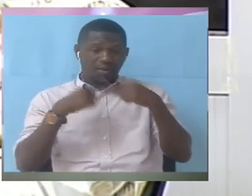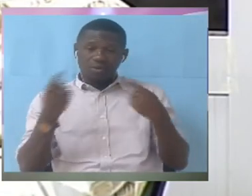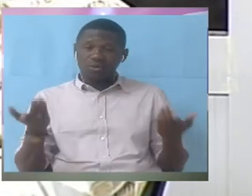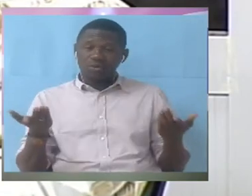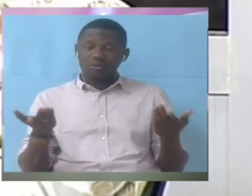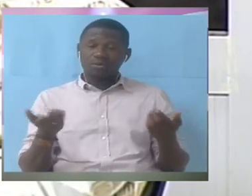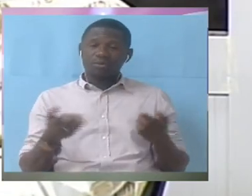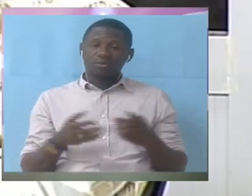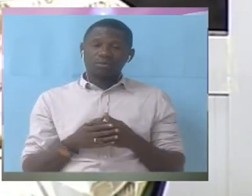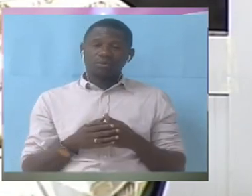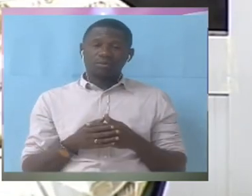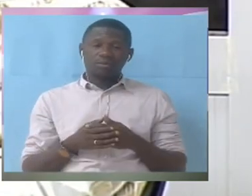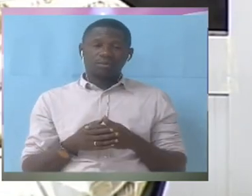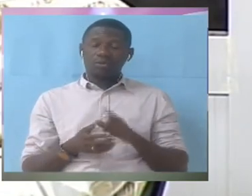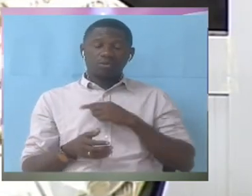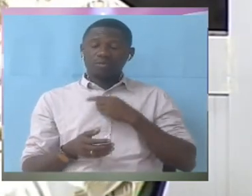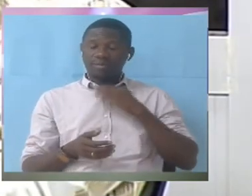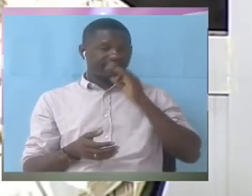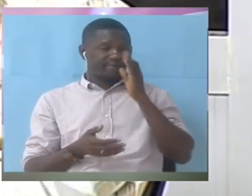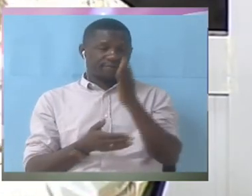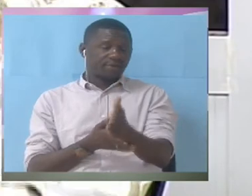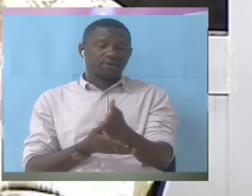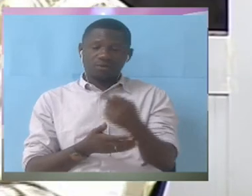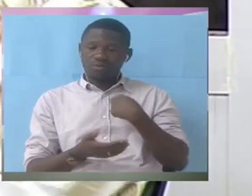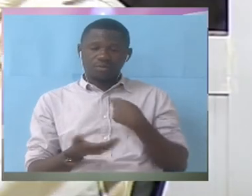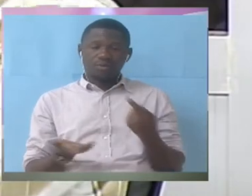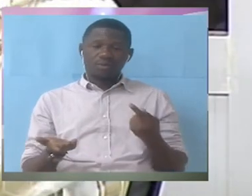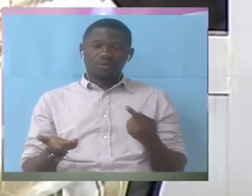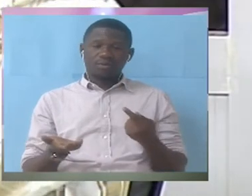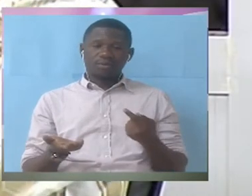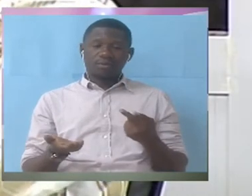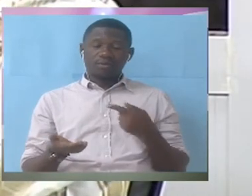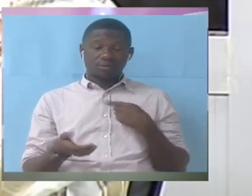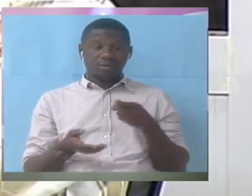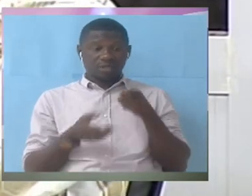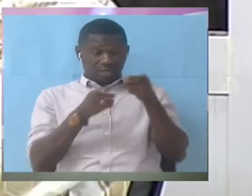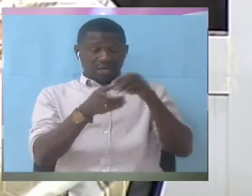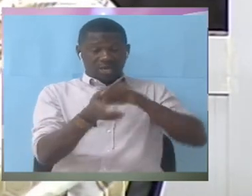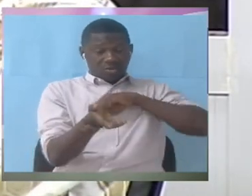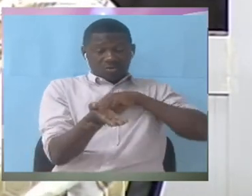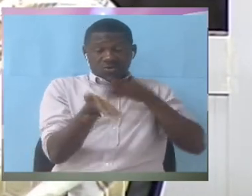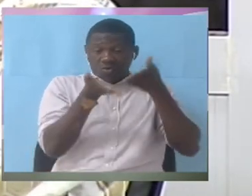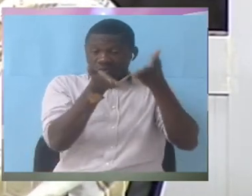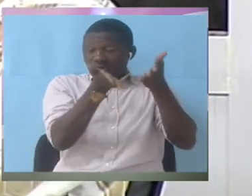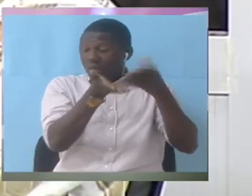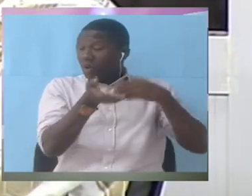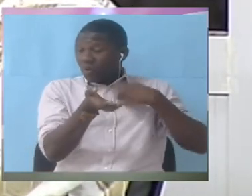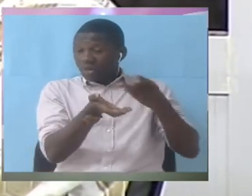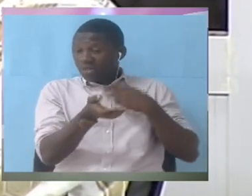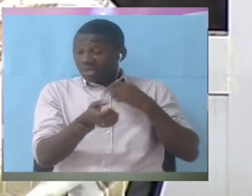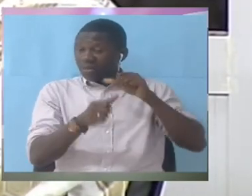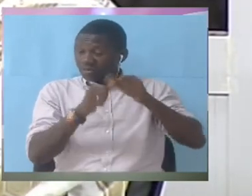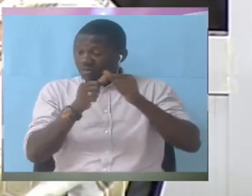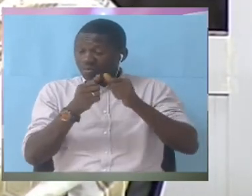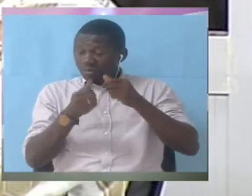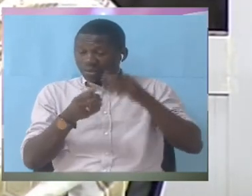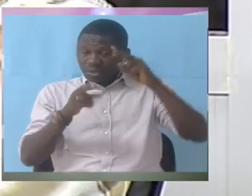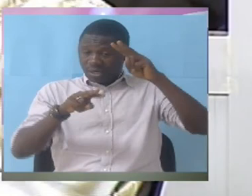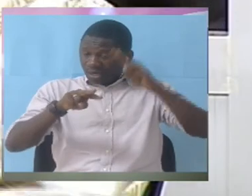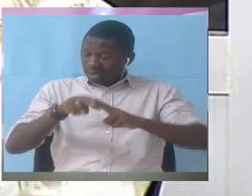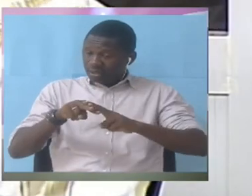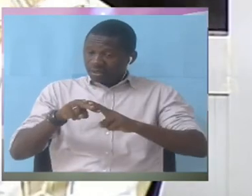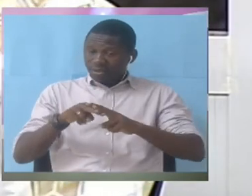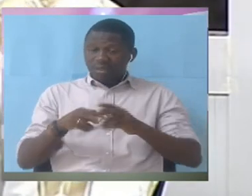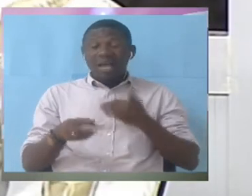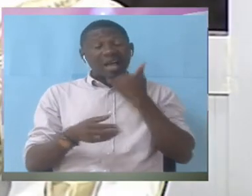lolu xawma ci dara it wouldn't be fair to me ah bon nak defal len ñeen wa since he's the one claiming that he can cure AIDS comme comme mom mo wax ne munna fac